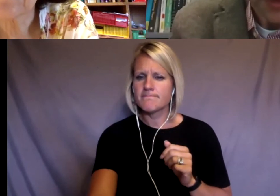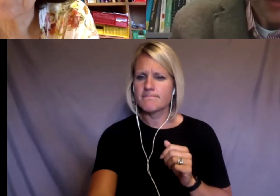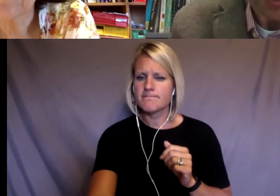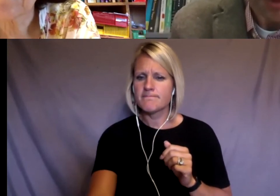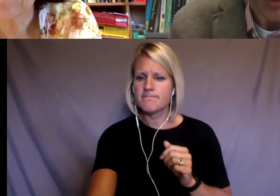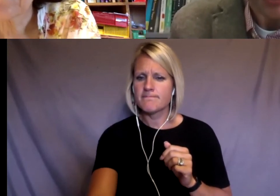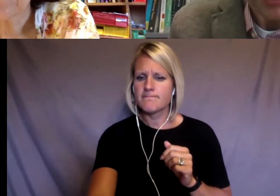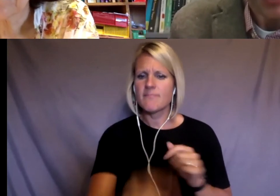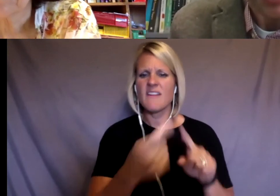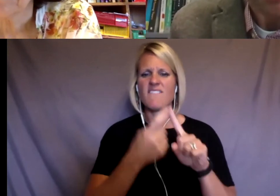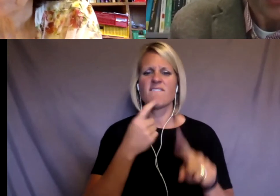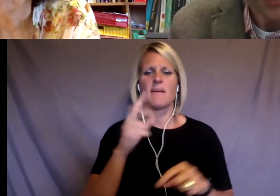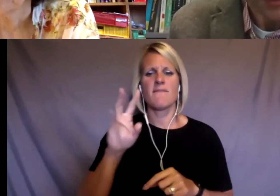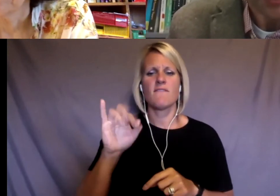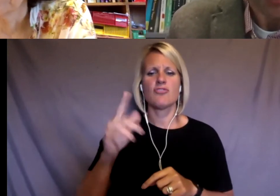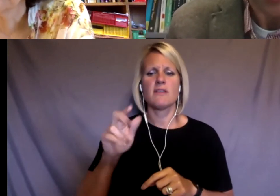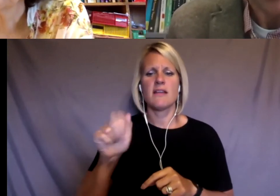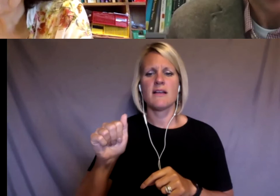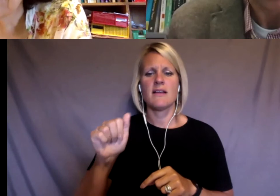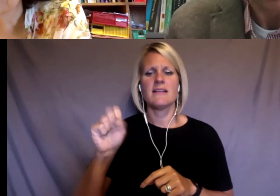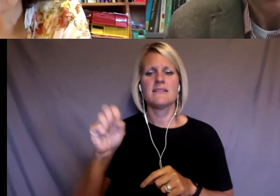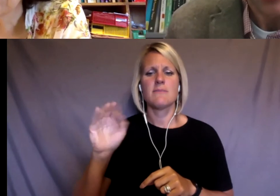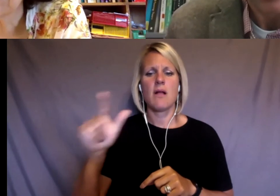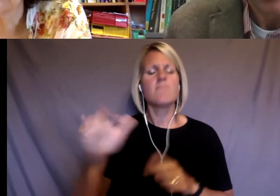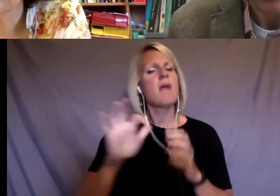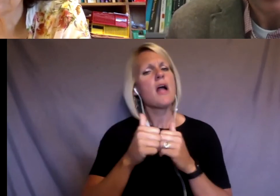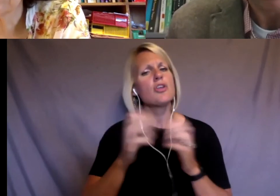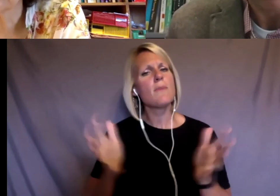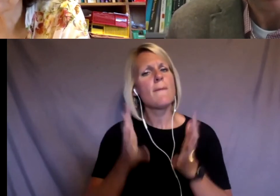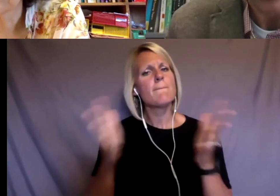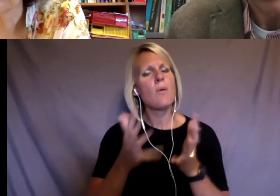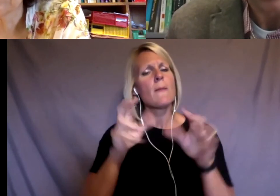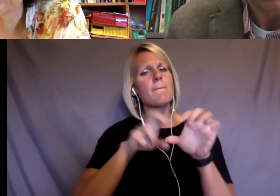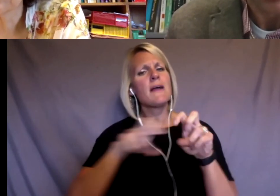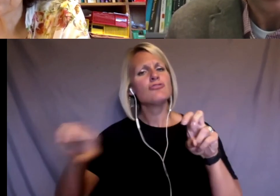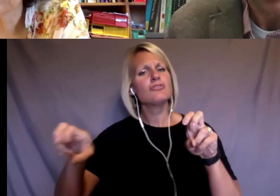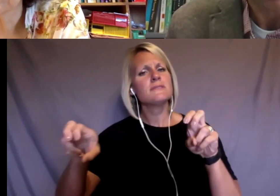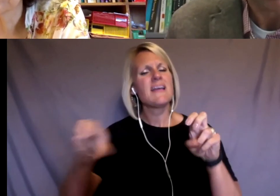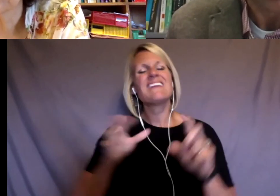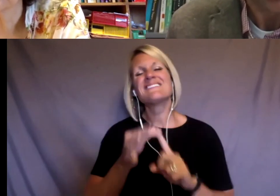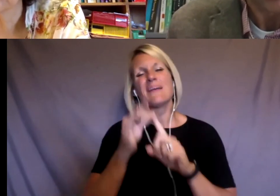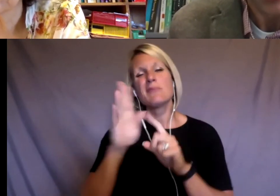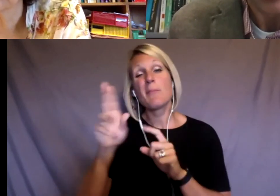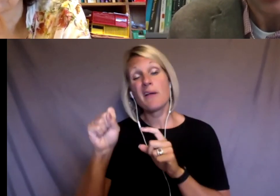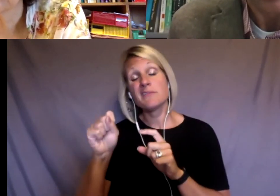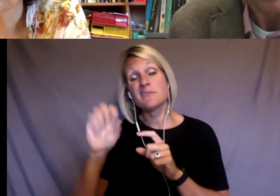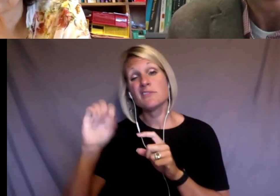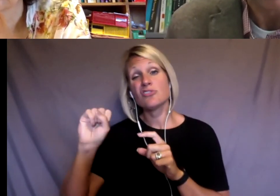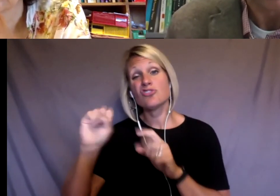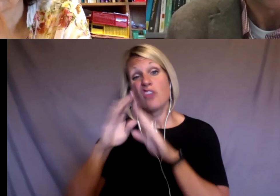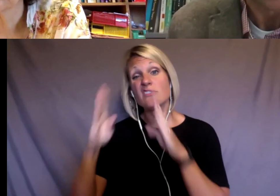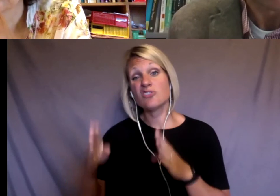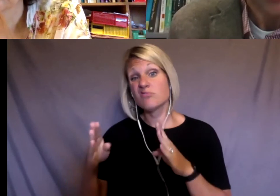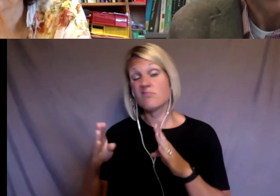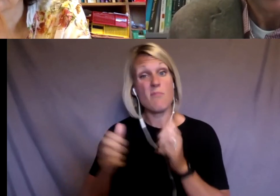do you suggest promoting the return of benches to Milwaukee's downtown streets? Except for bus shelters, most were removed about 30 years ago, and it's a big